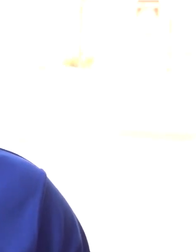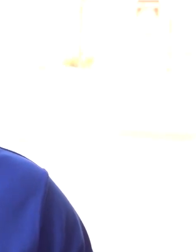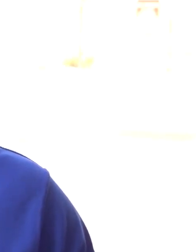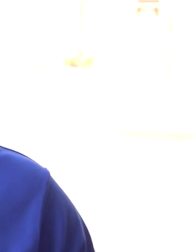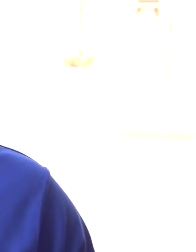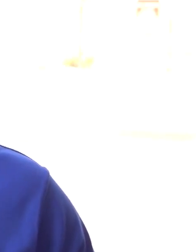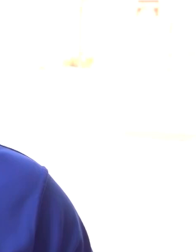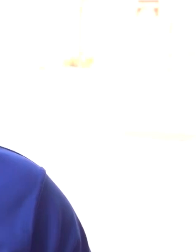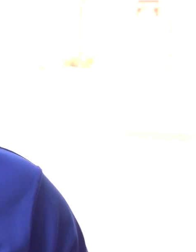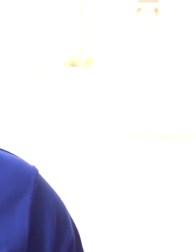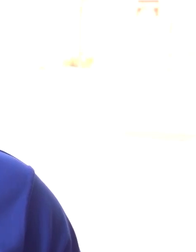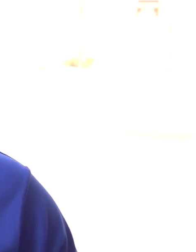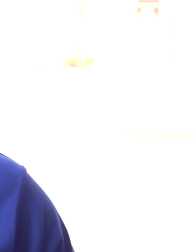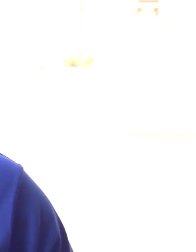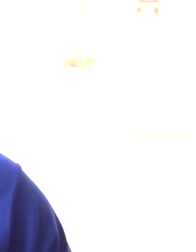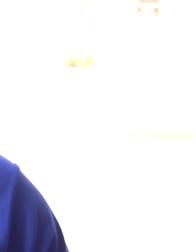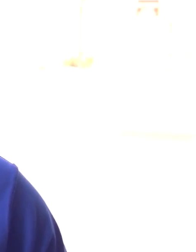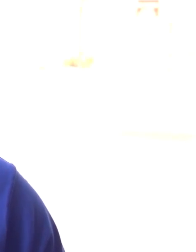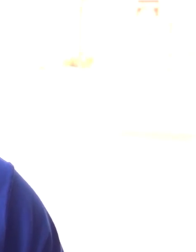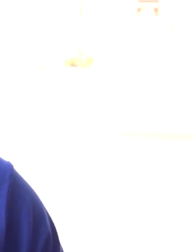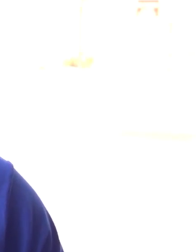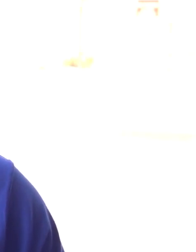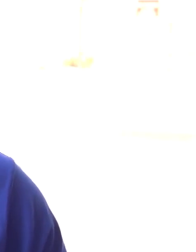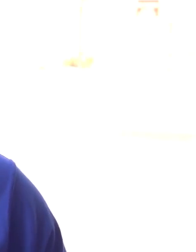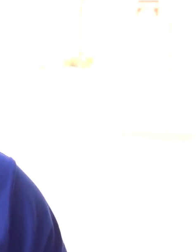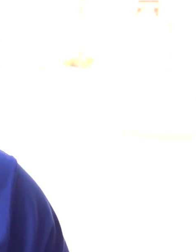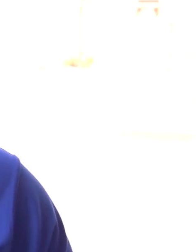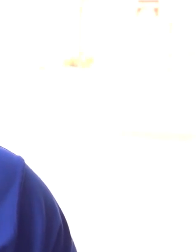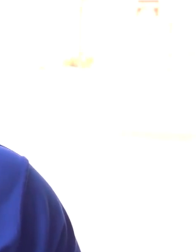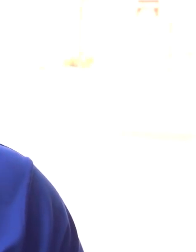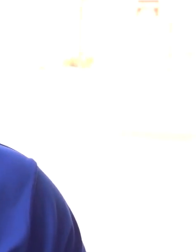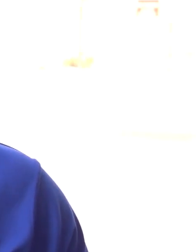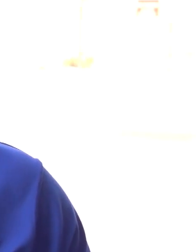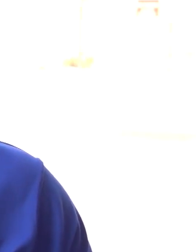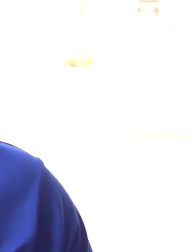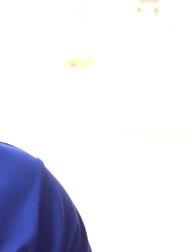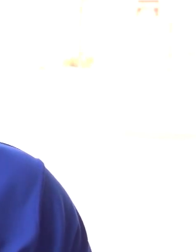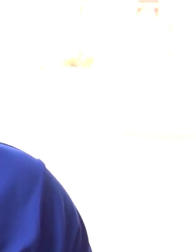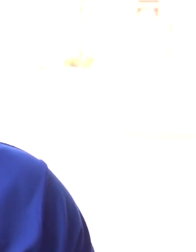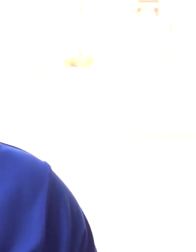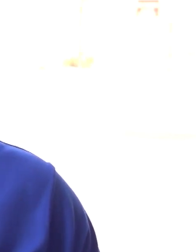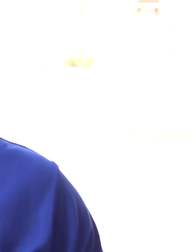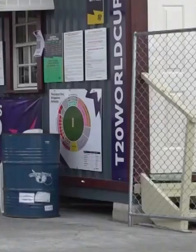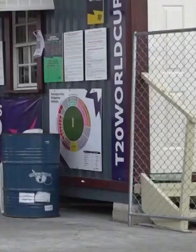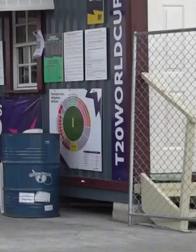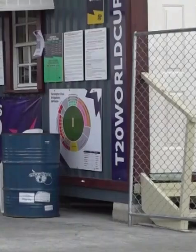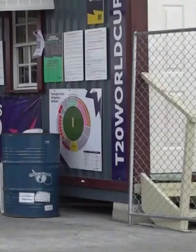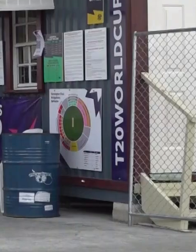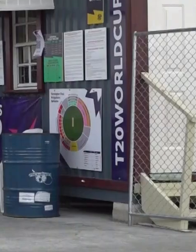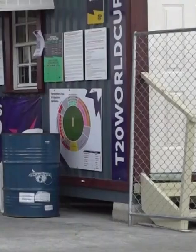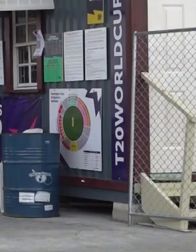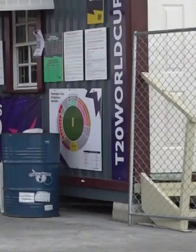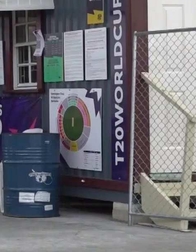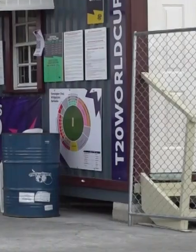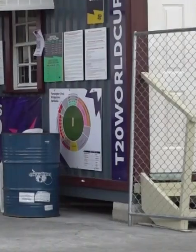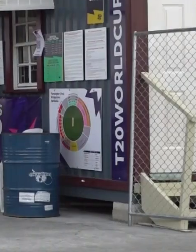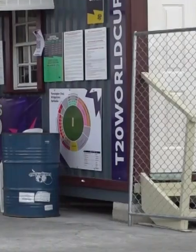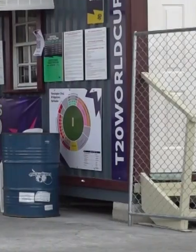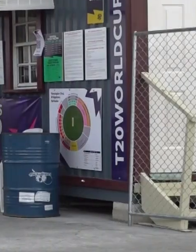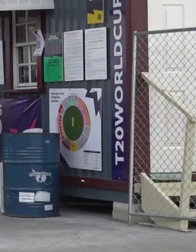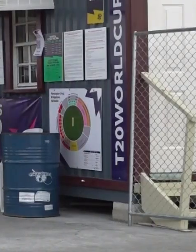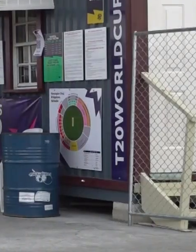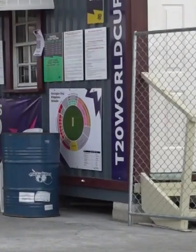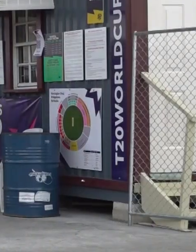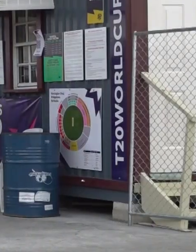being finalized. All the cleaning up and everything that we need to do is also going on in and around Kensington. When our team visited Kensington